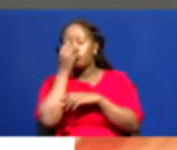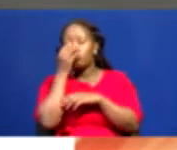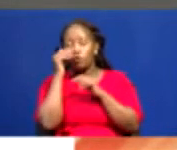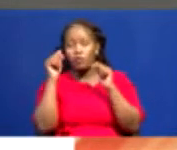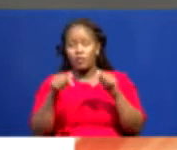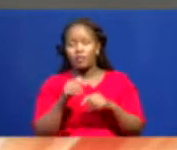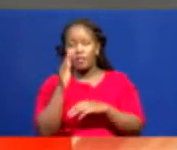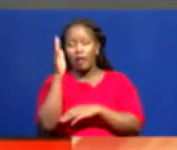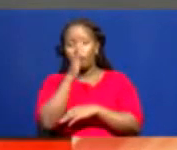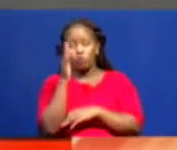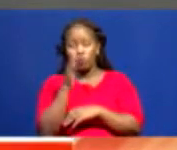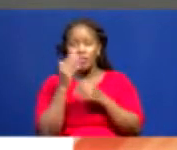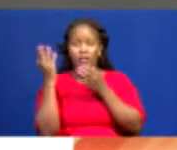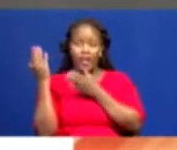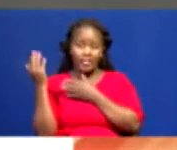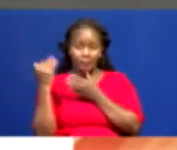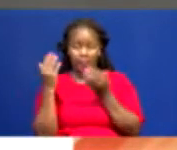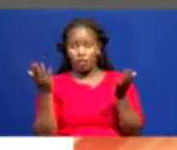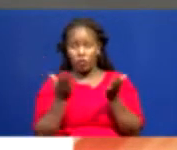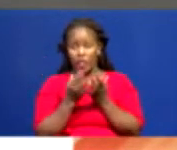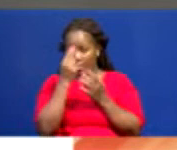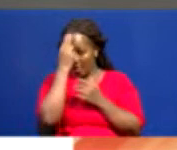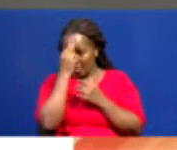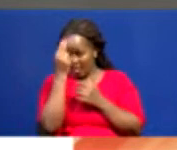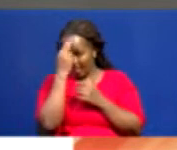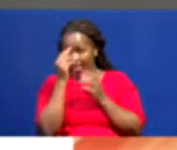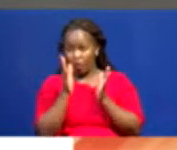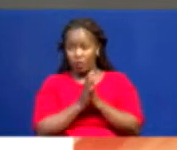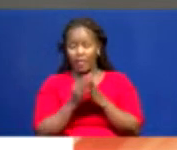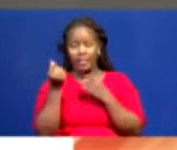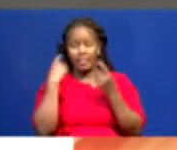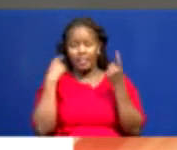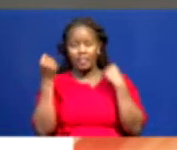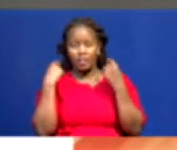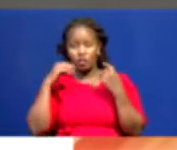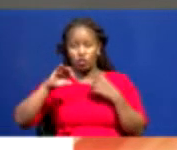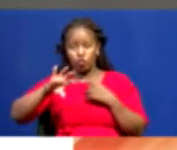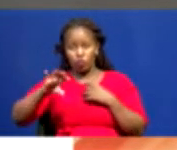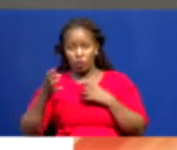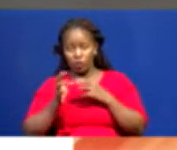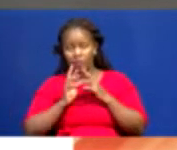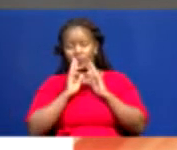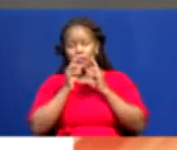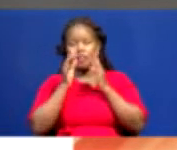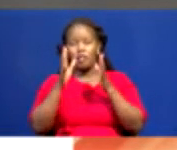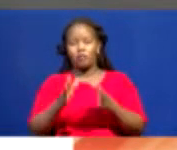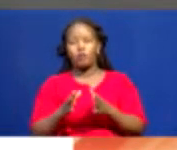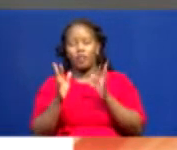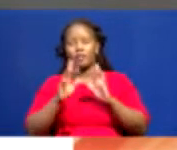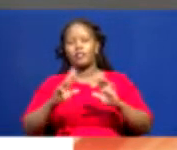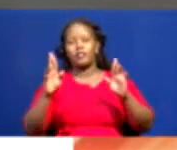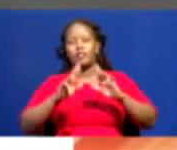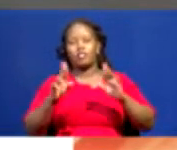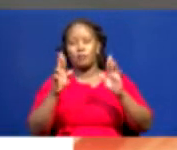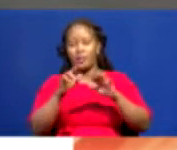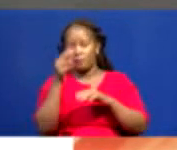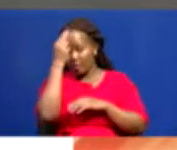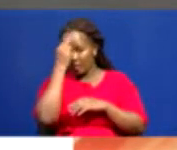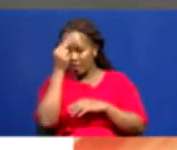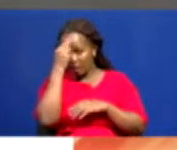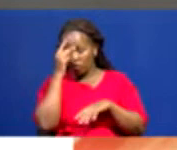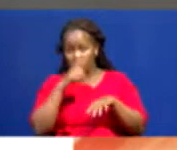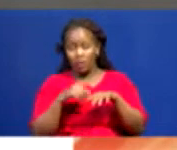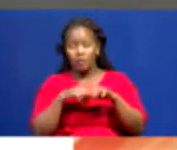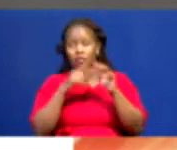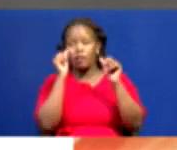in the counties of Kericho and Narok. My colleague right now is on standby in the county of Narok as the president